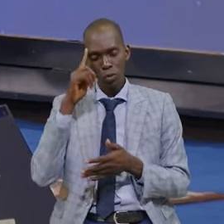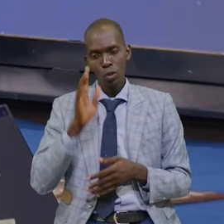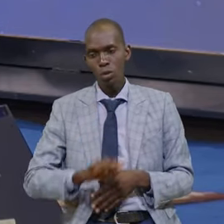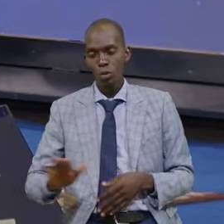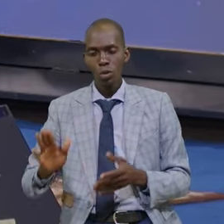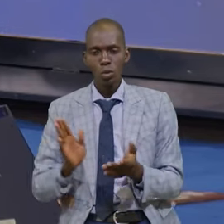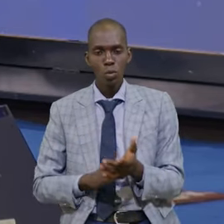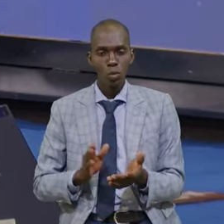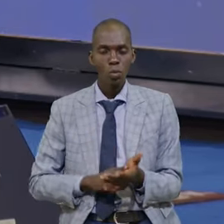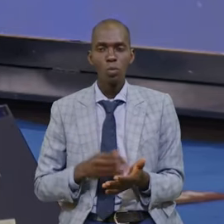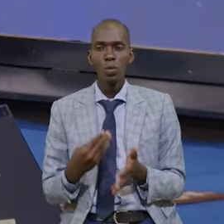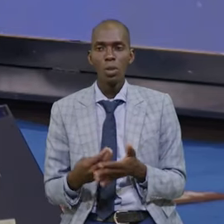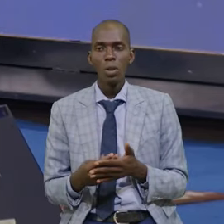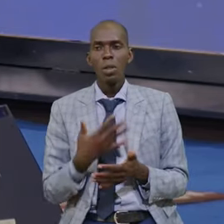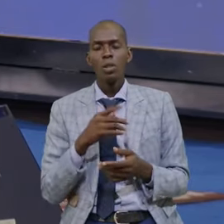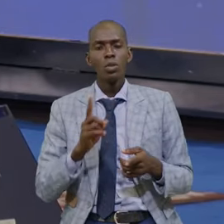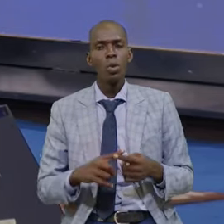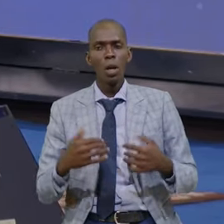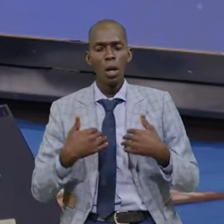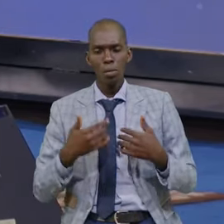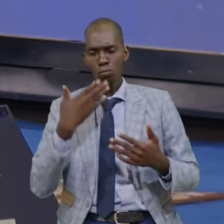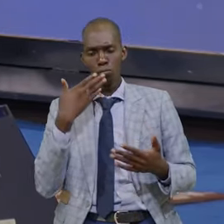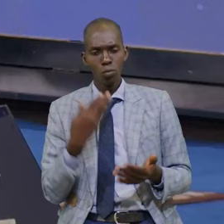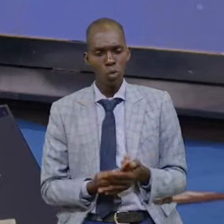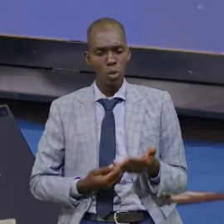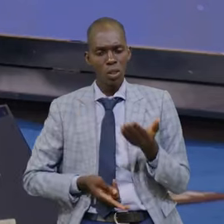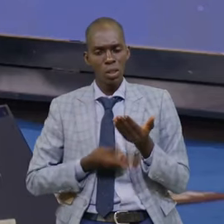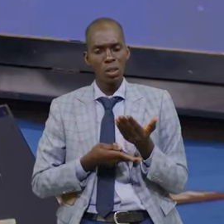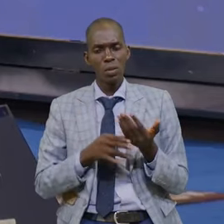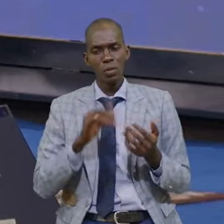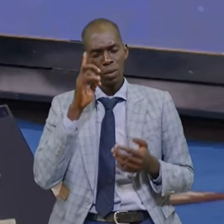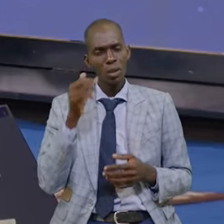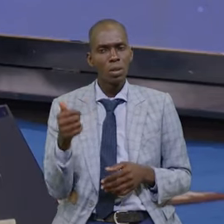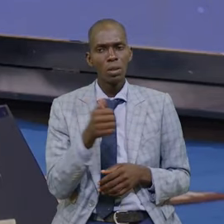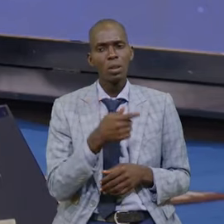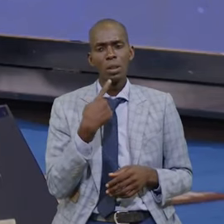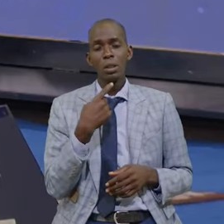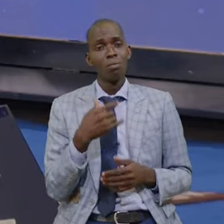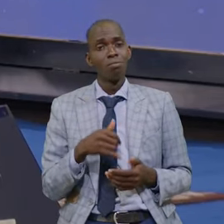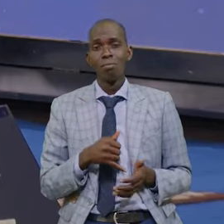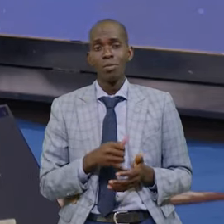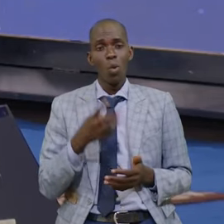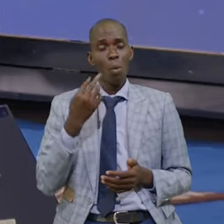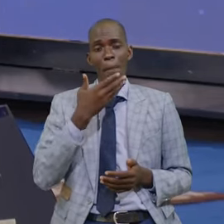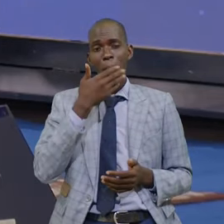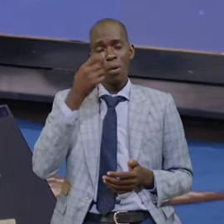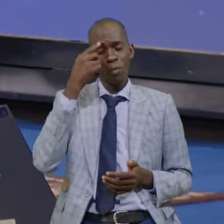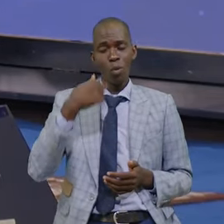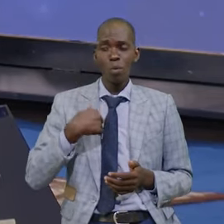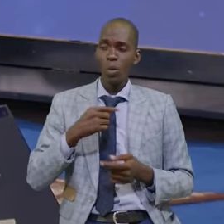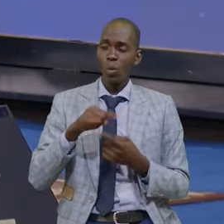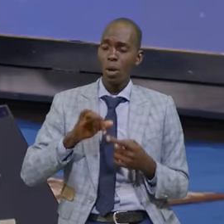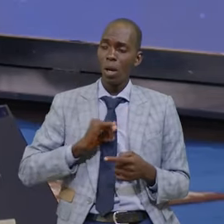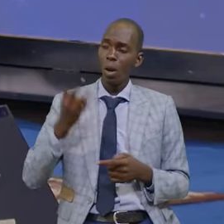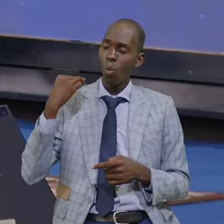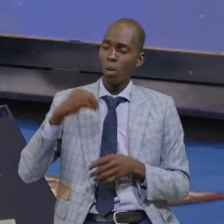have buoyant economy for yourself. They say, it was better for me when I was in my country, and